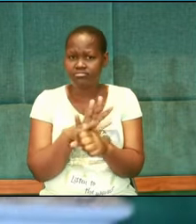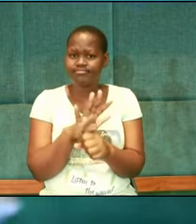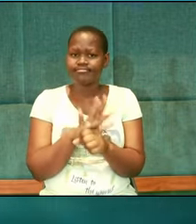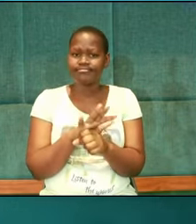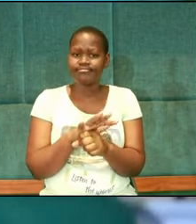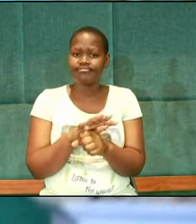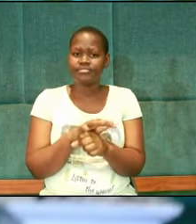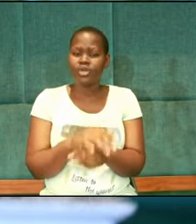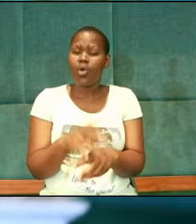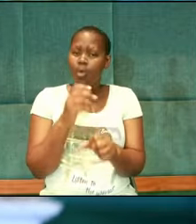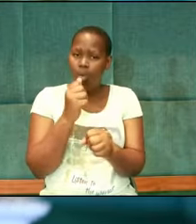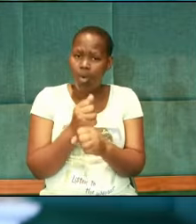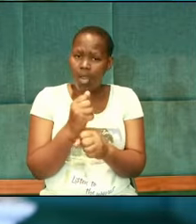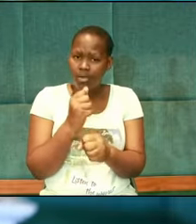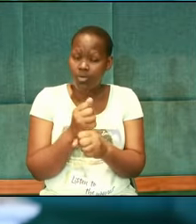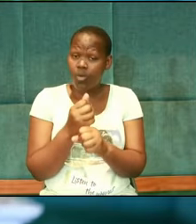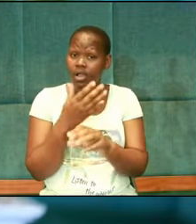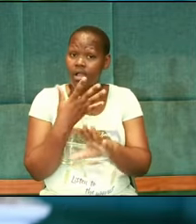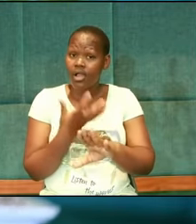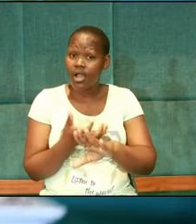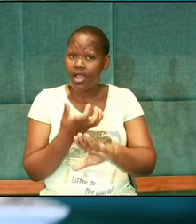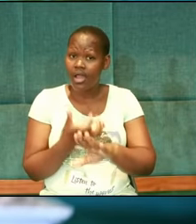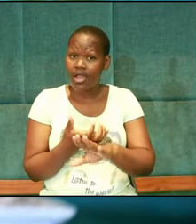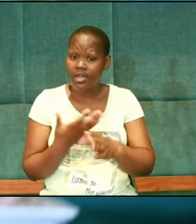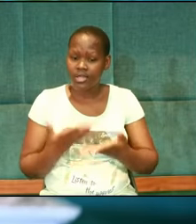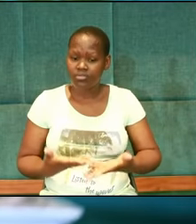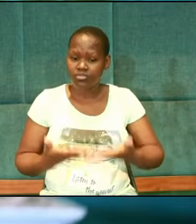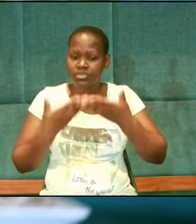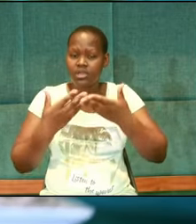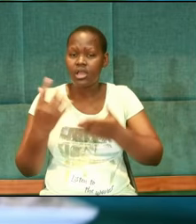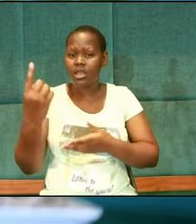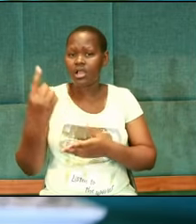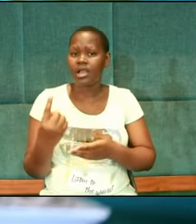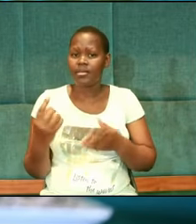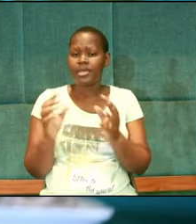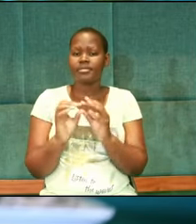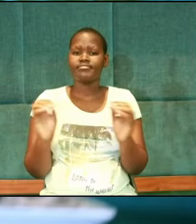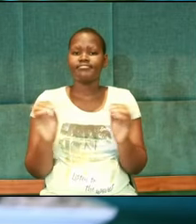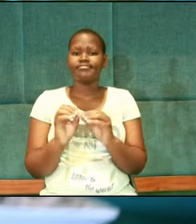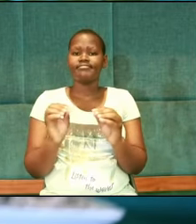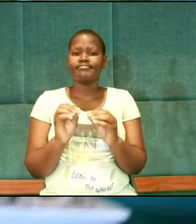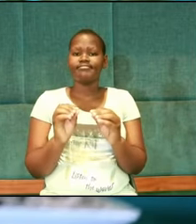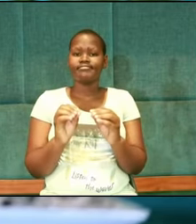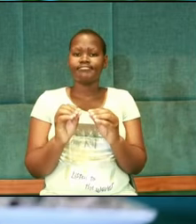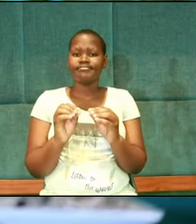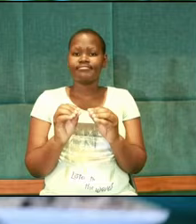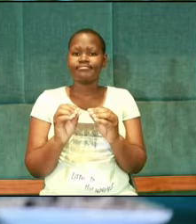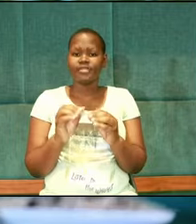You can work hard. The promotion is not coming. The